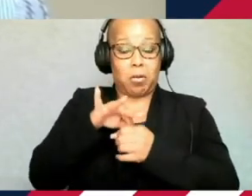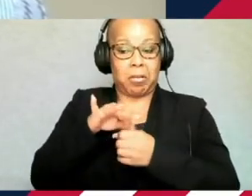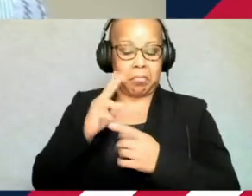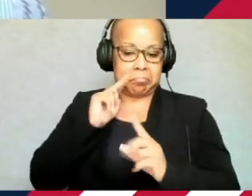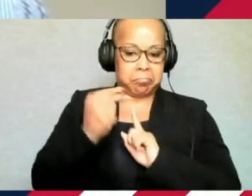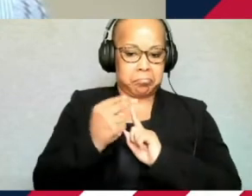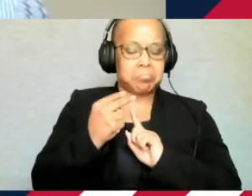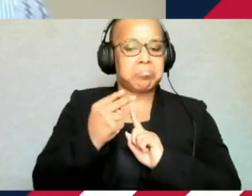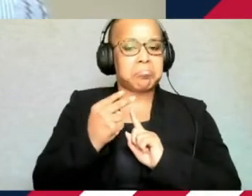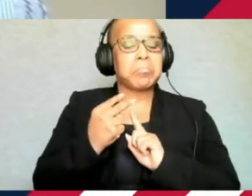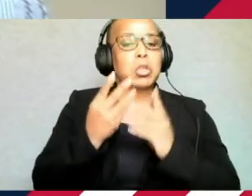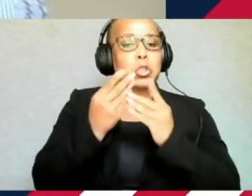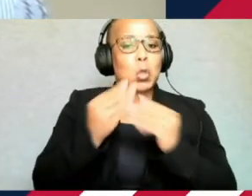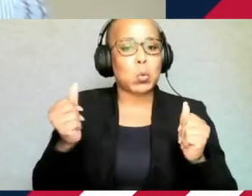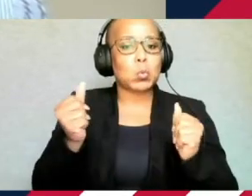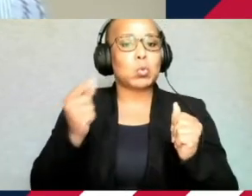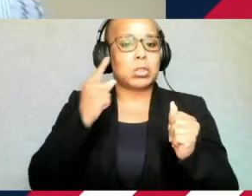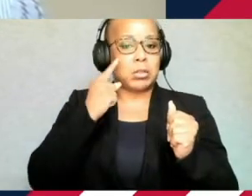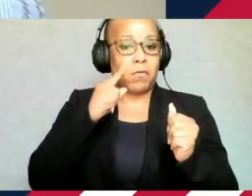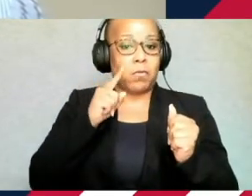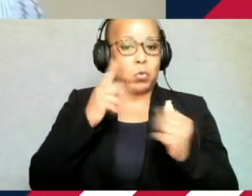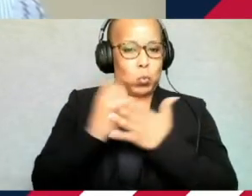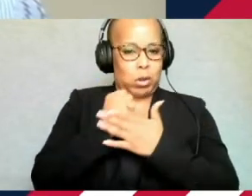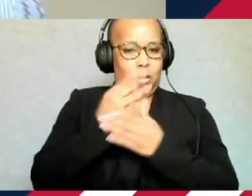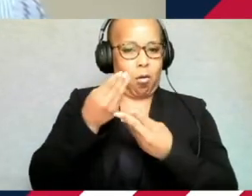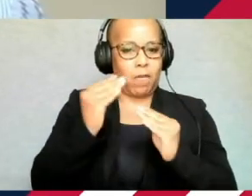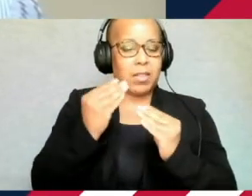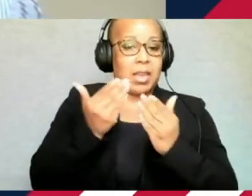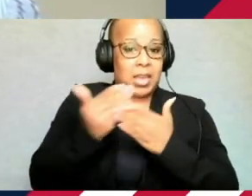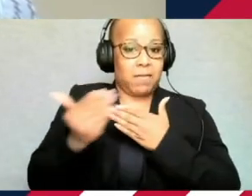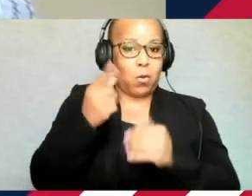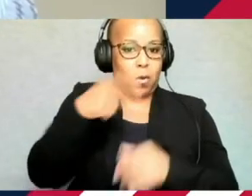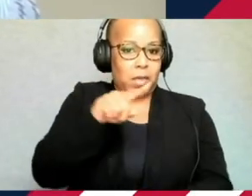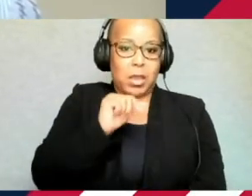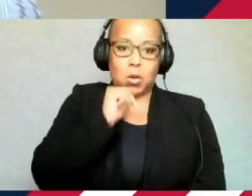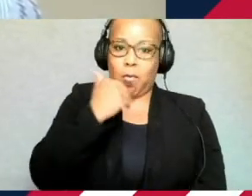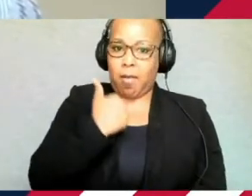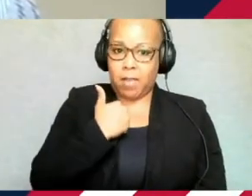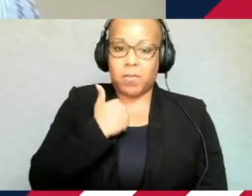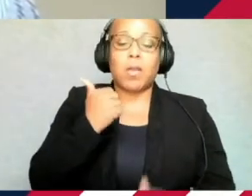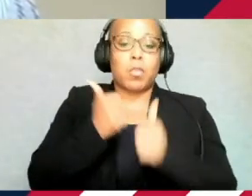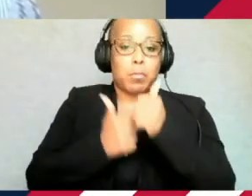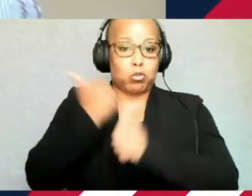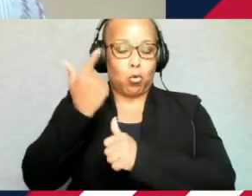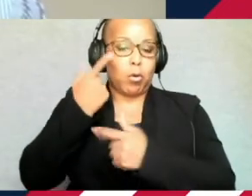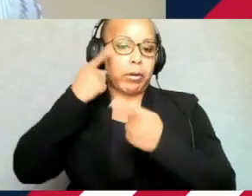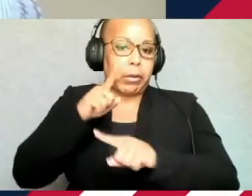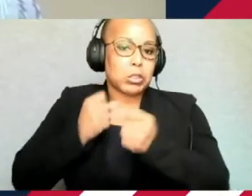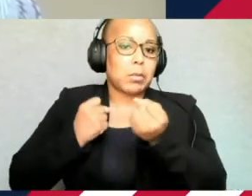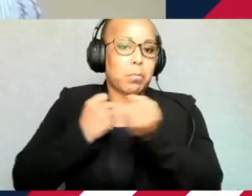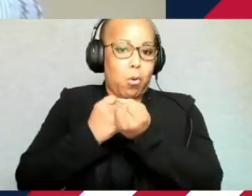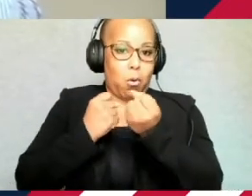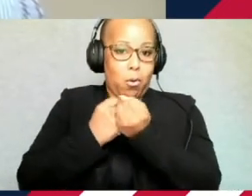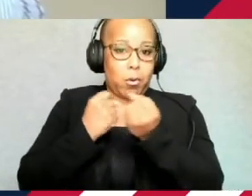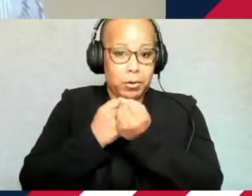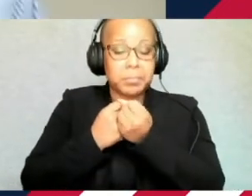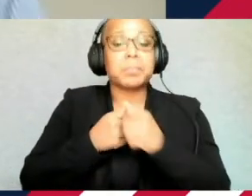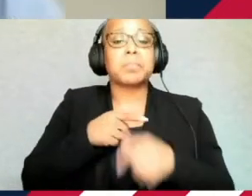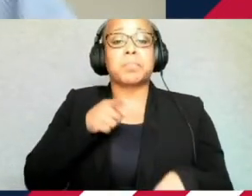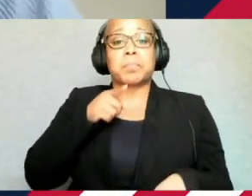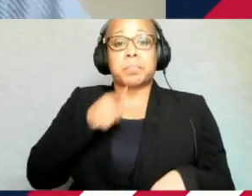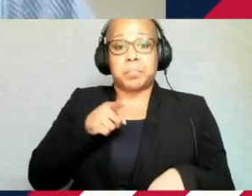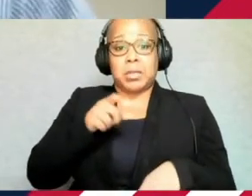plurality election winners who win office even though they do not have majority support. It fixes a